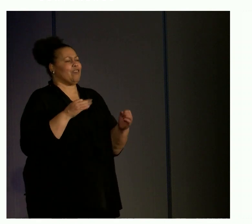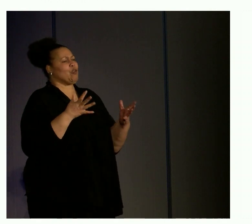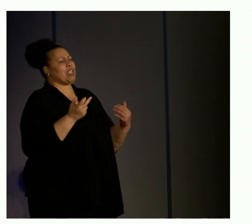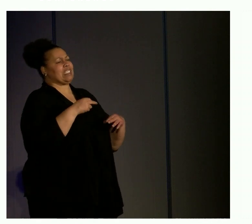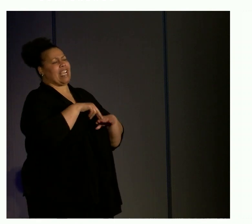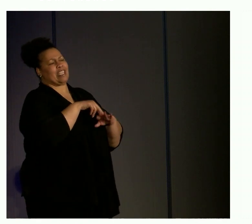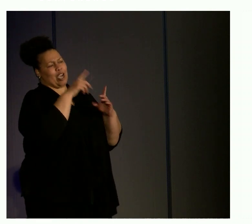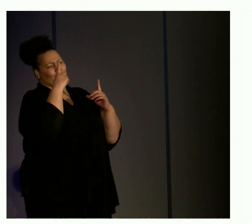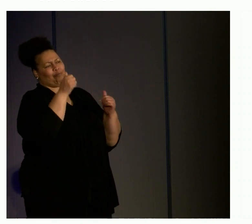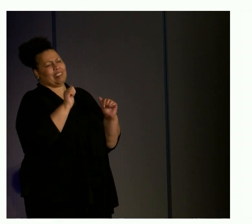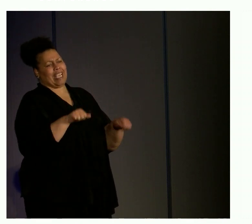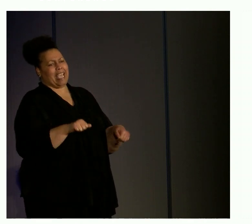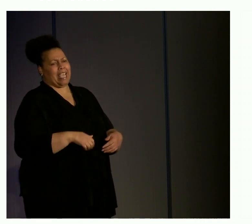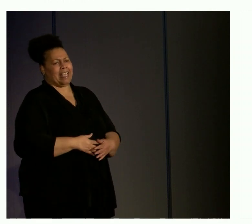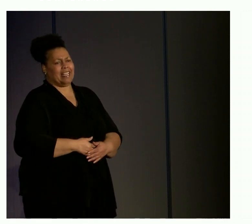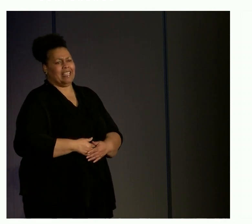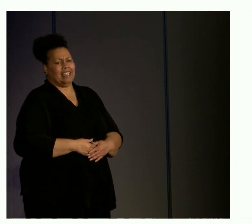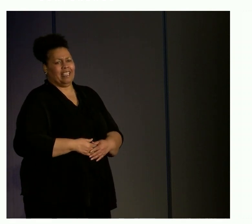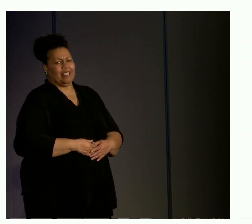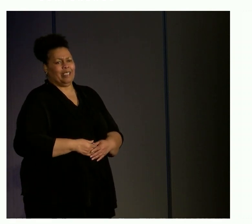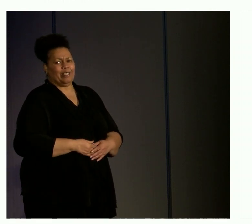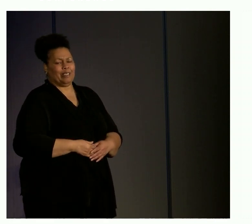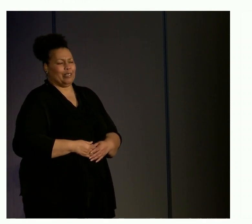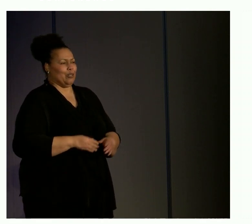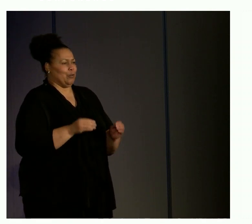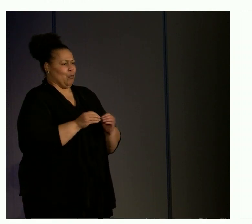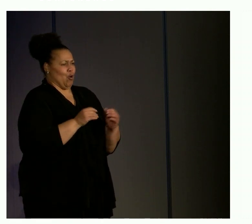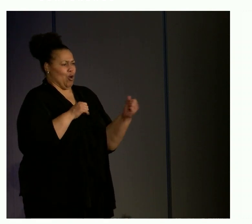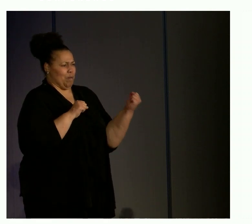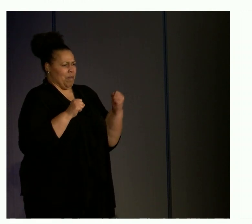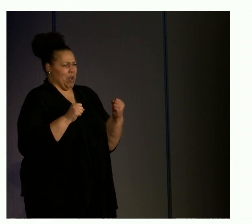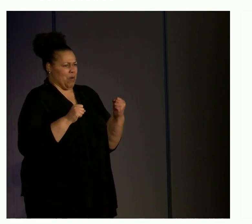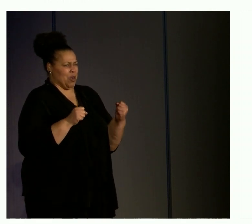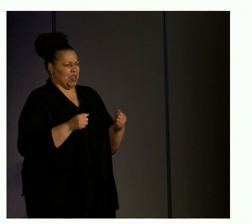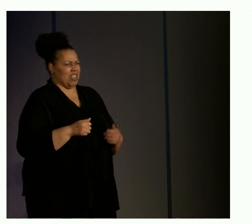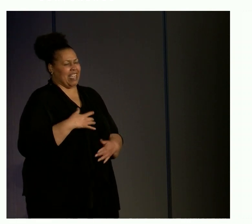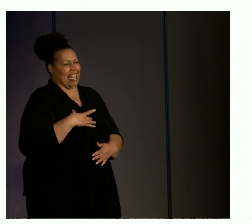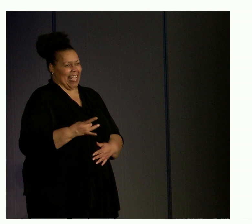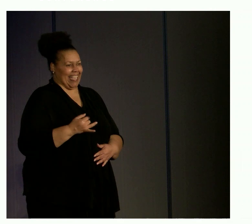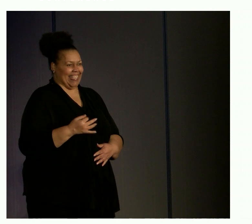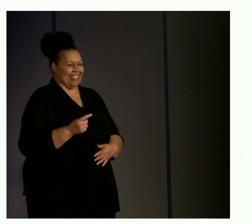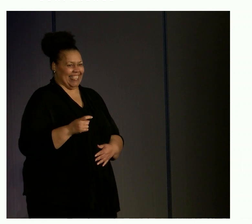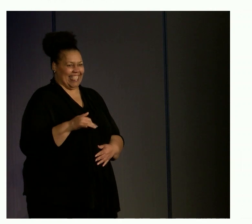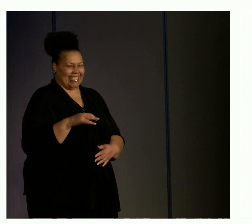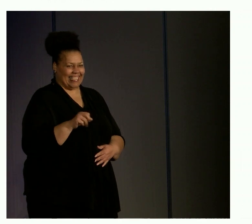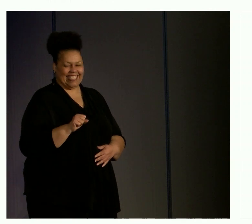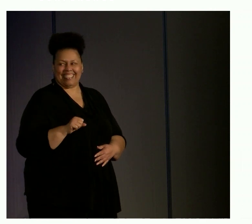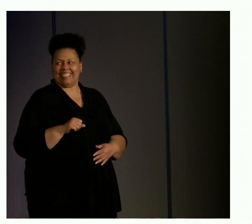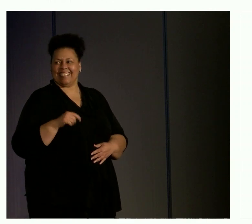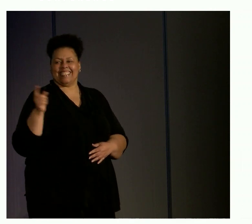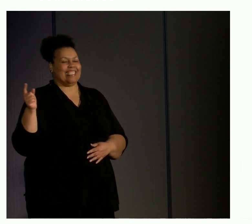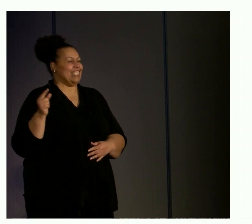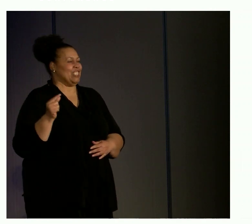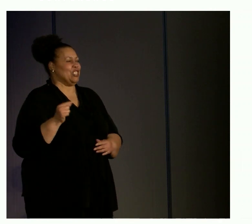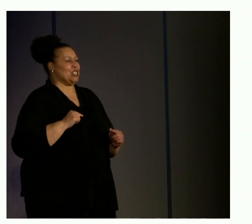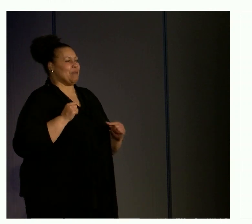can. For more power? Yes, I like it.